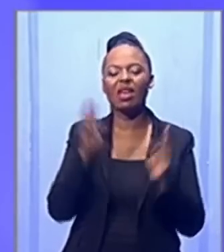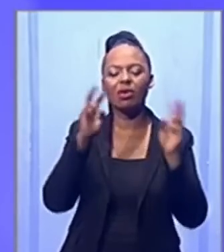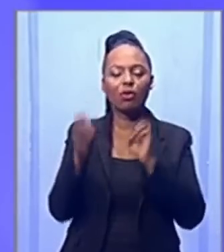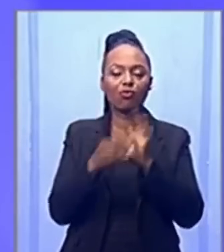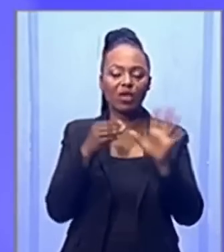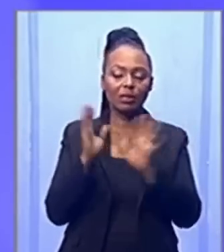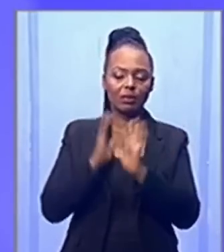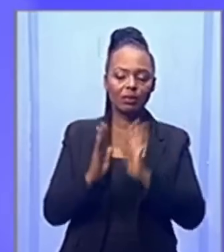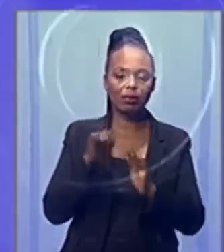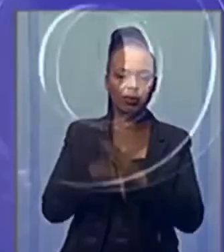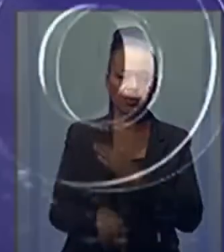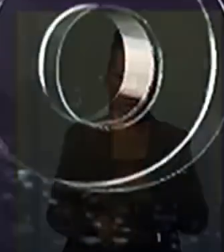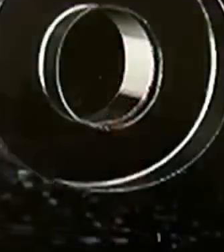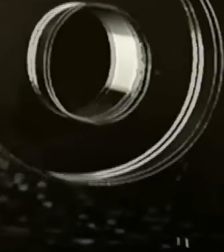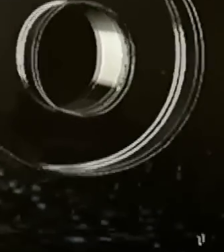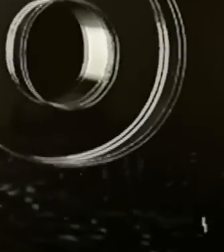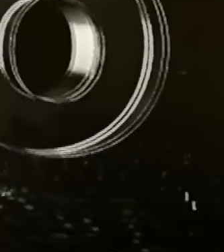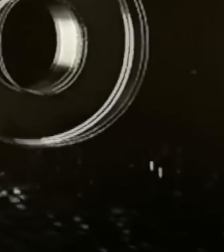BRICS.